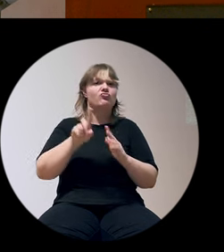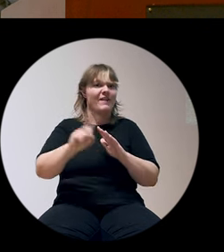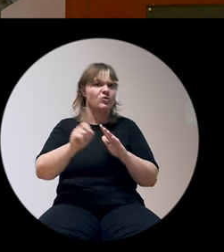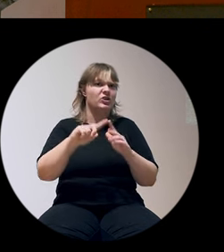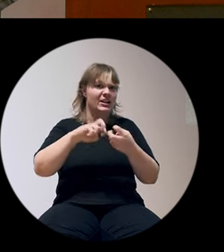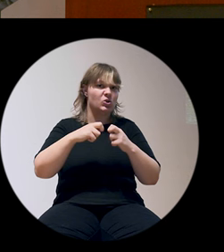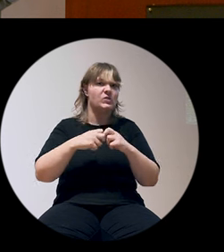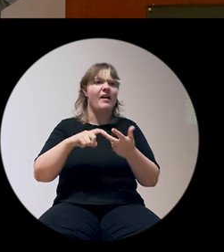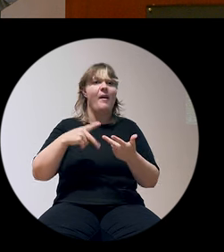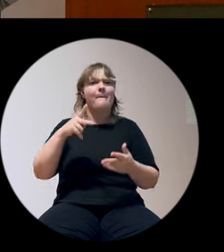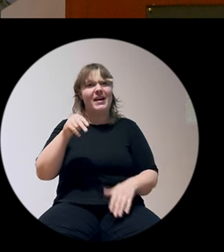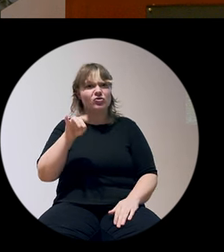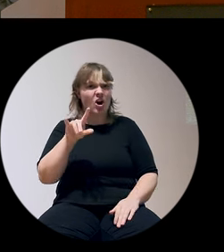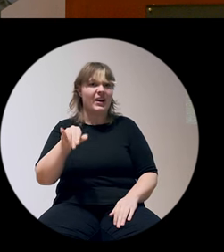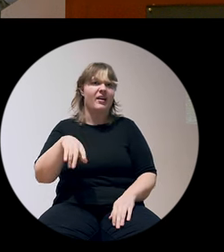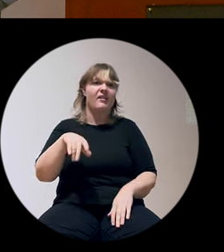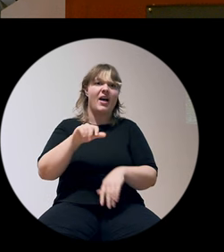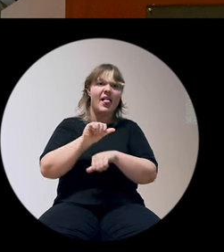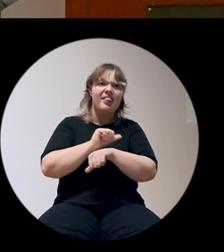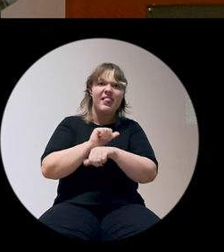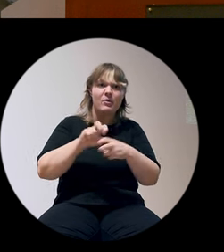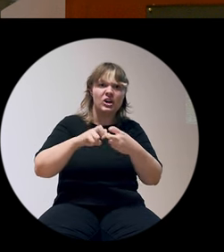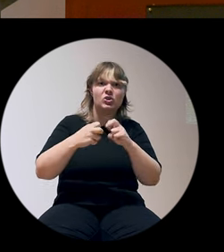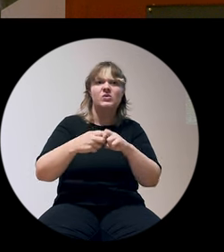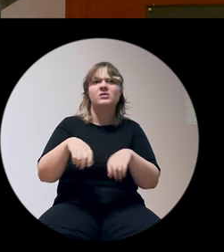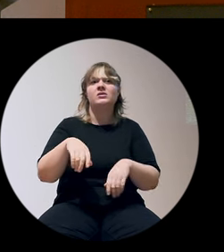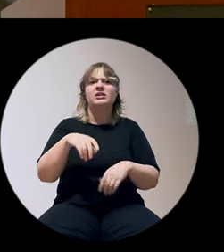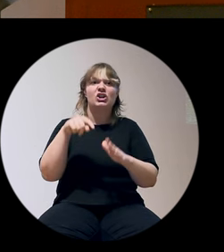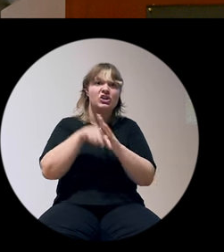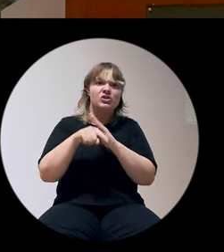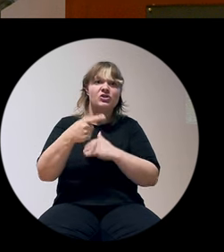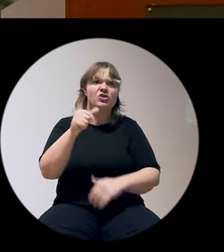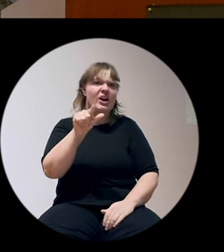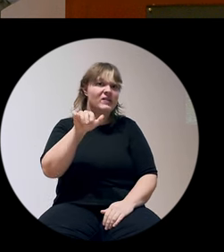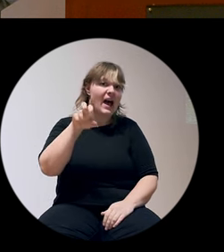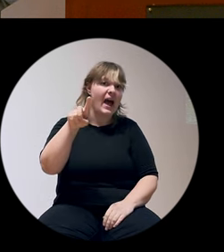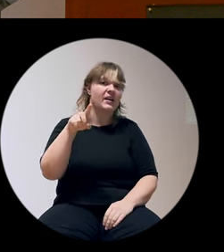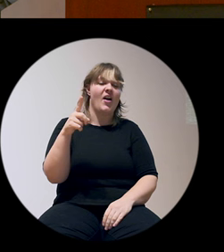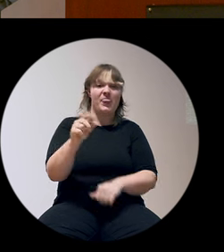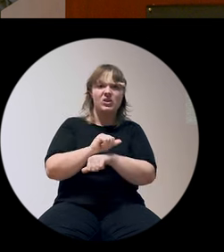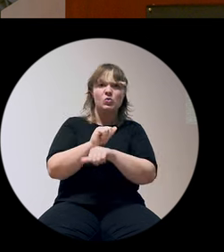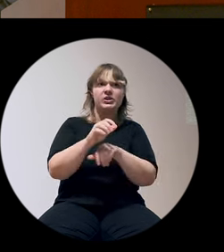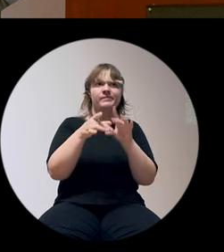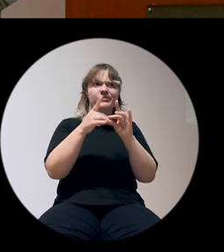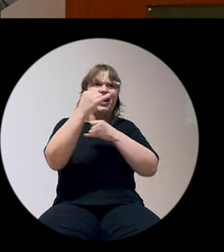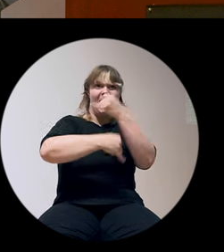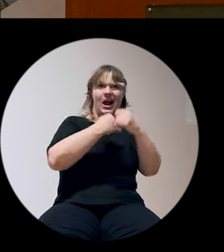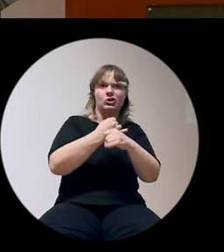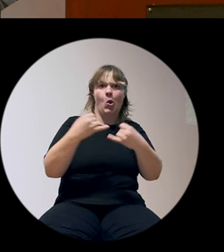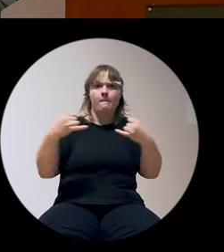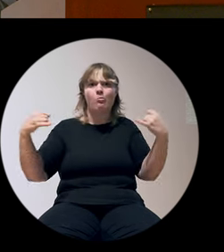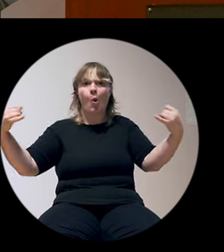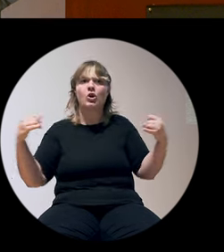police violence, labor movements, genocide. This work speaks to international and borders and